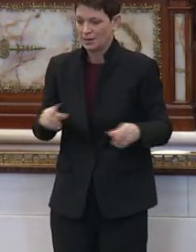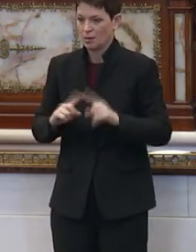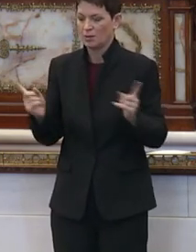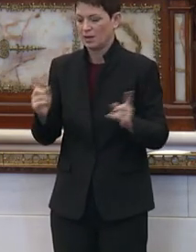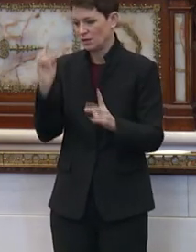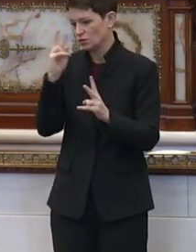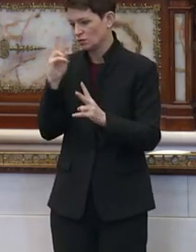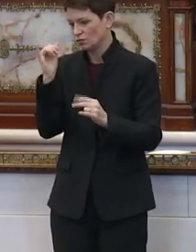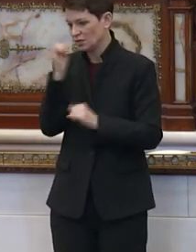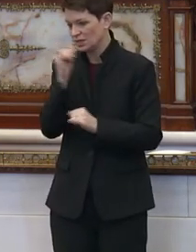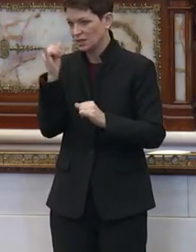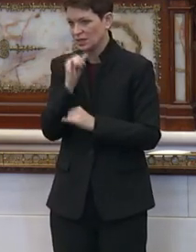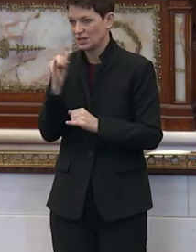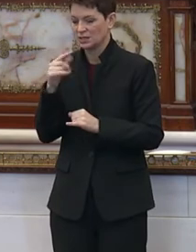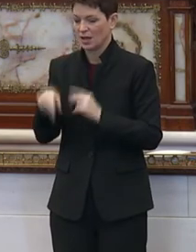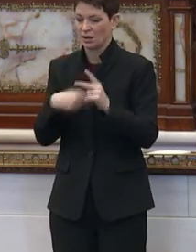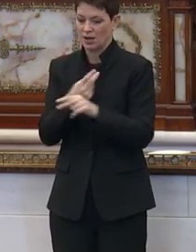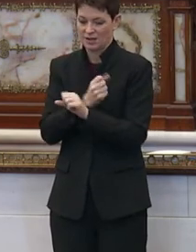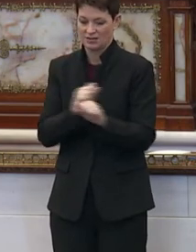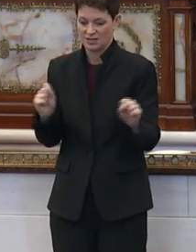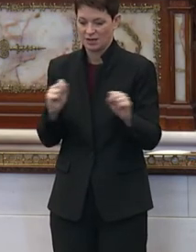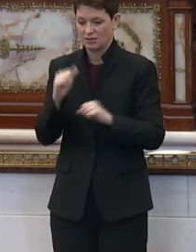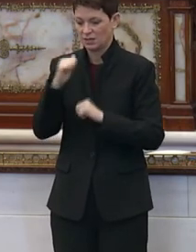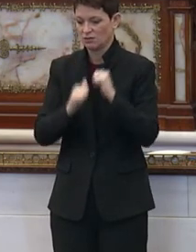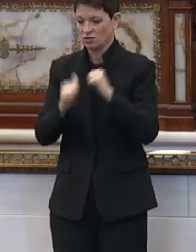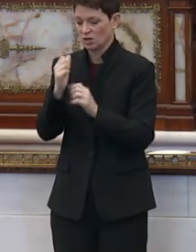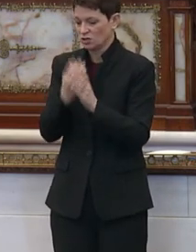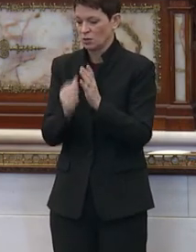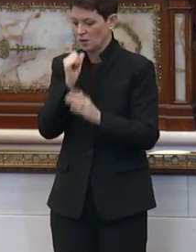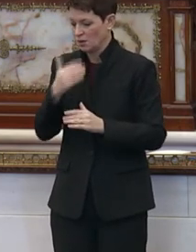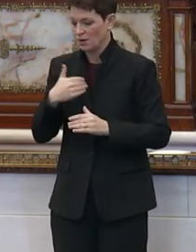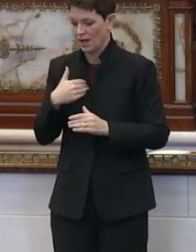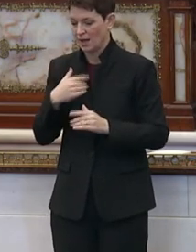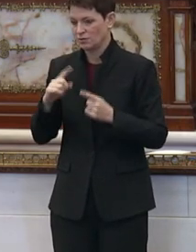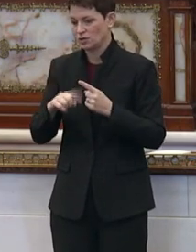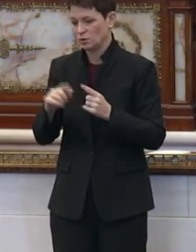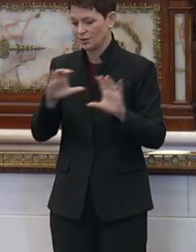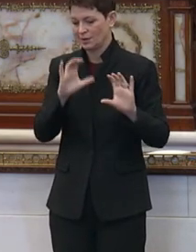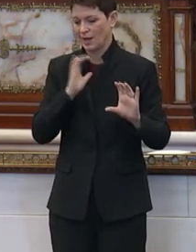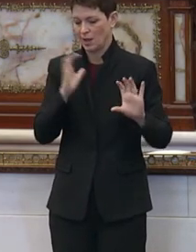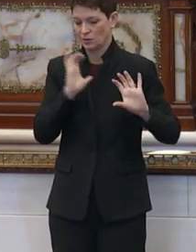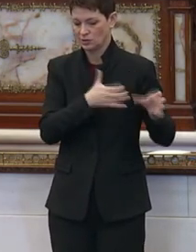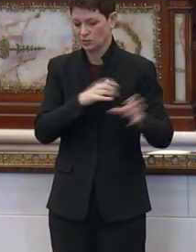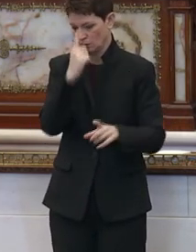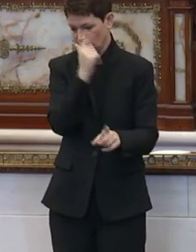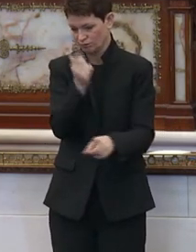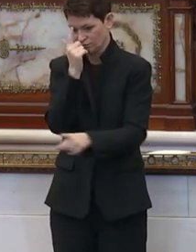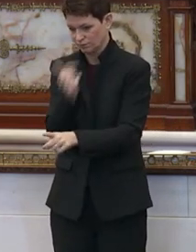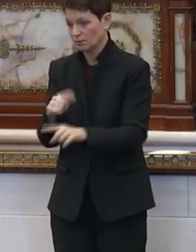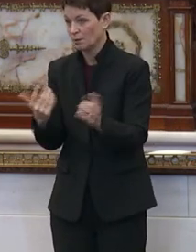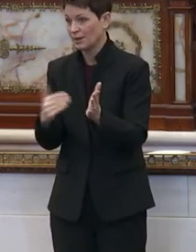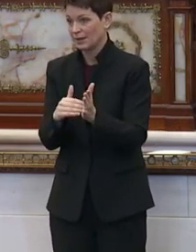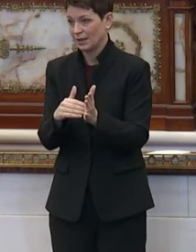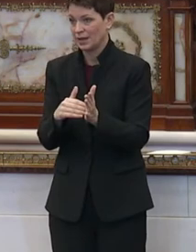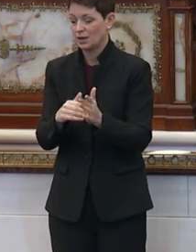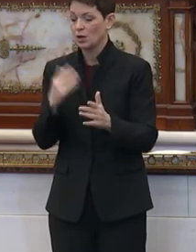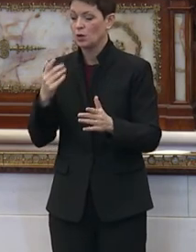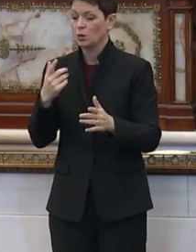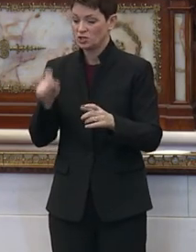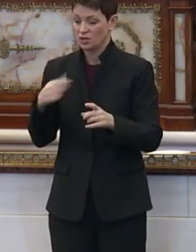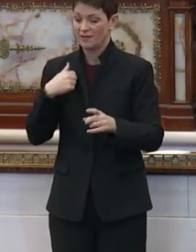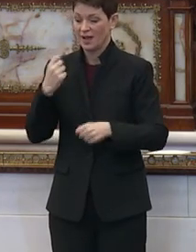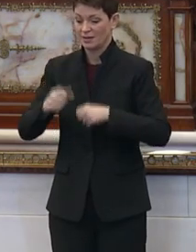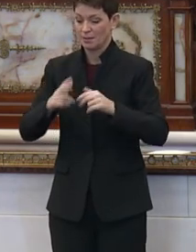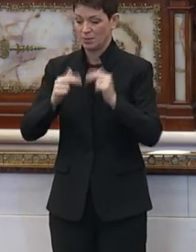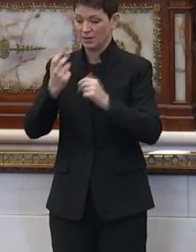we subject this type of safety infrastructure to councilmanic prerogative. Indeed, we would have had these bike lanes built